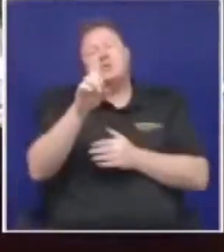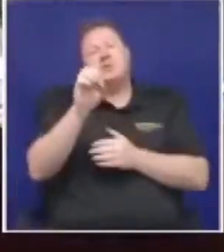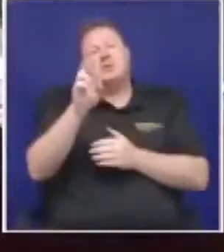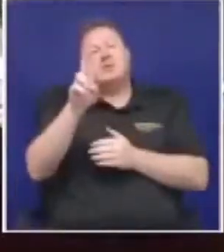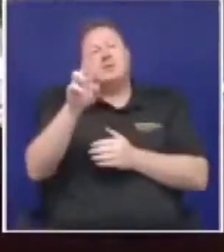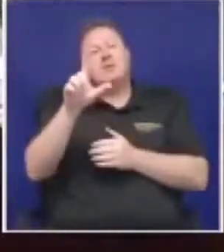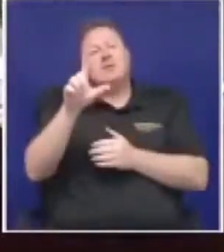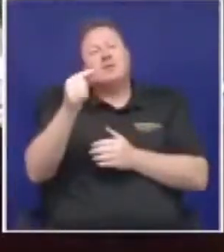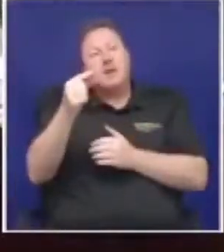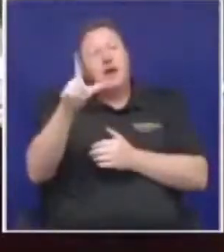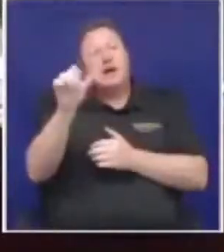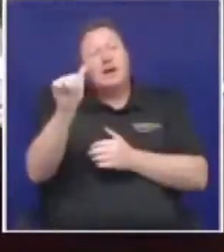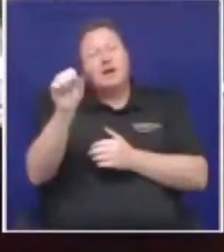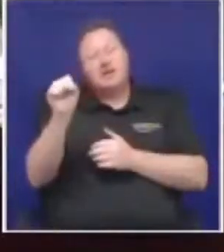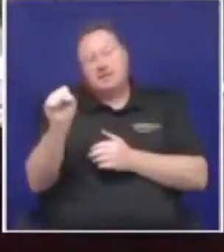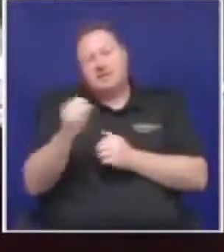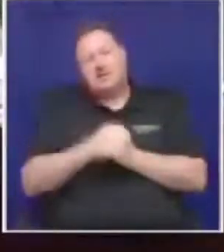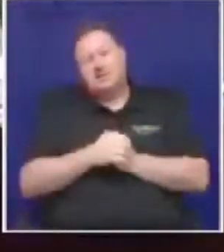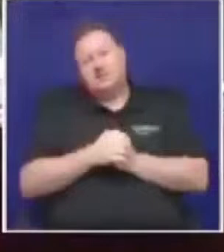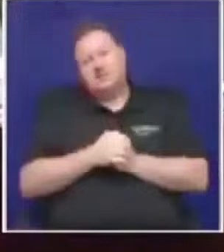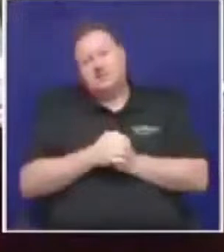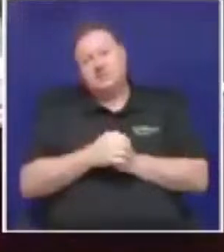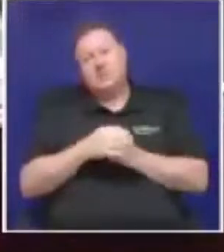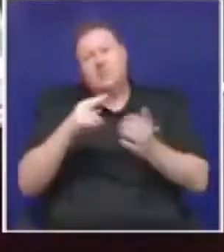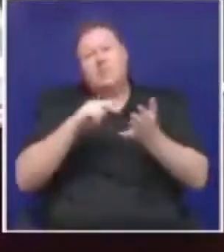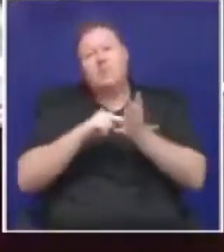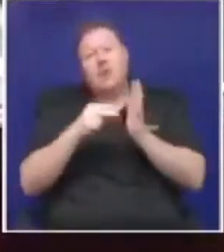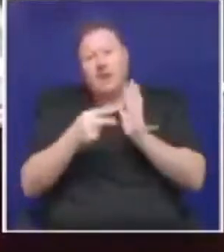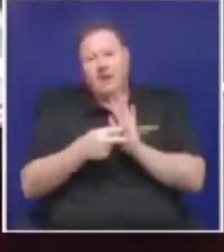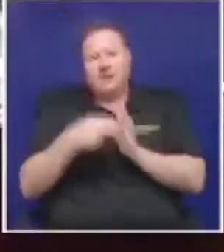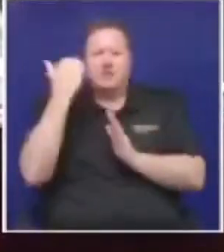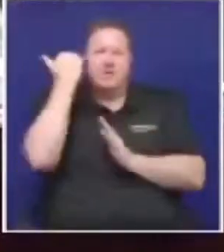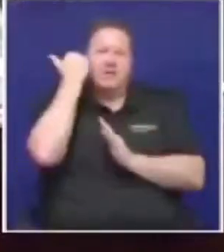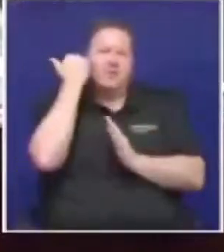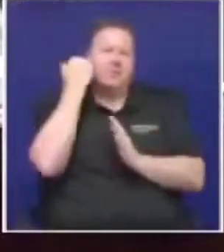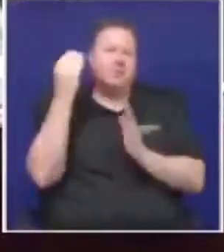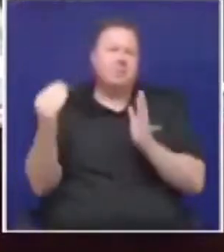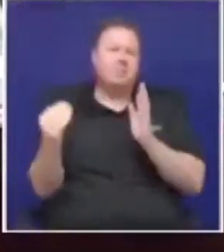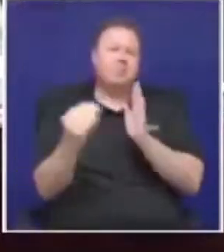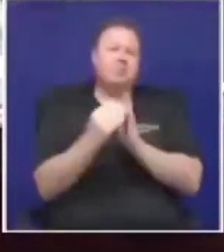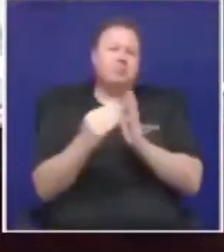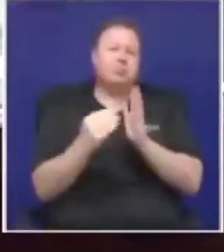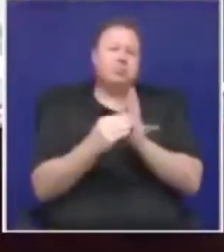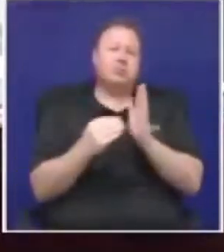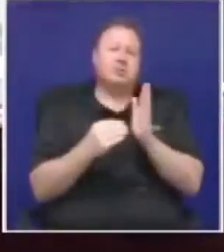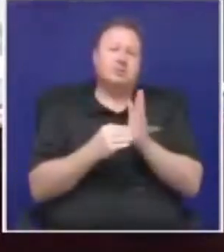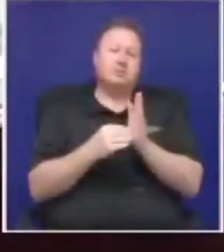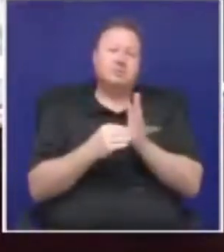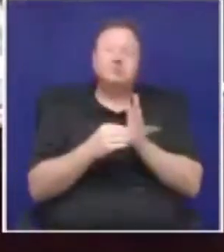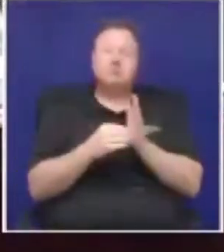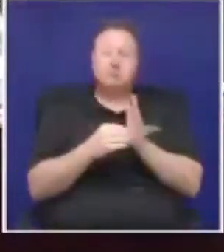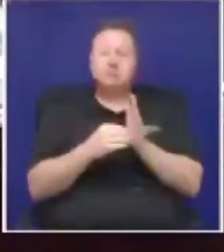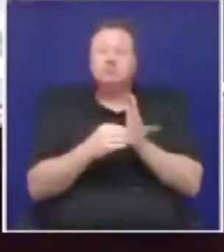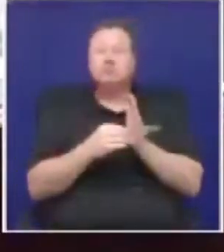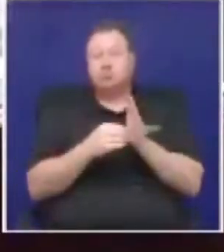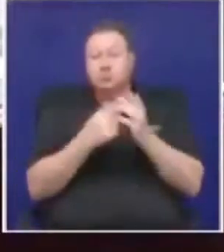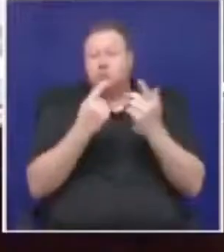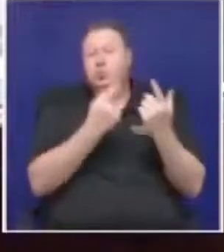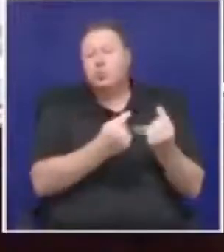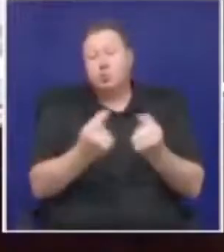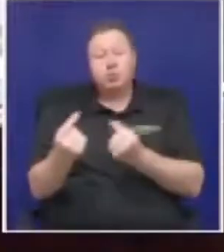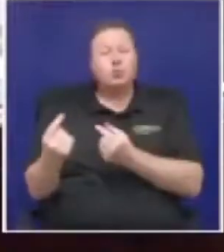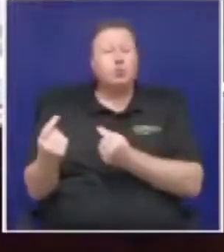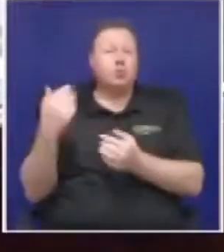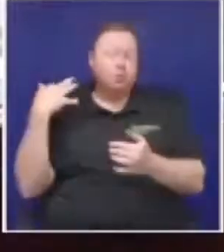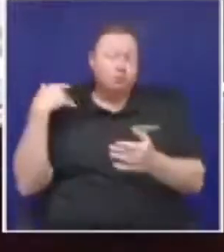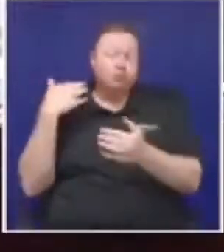plans that government have put in place are being implemented as we speak.